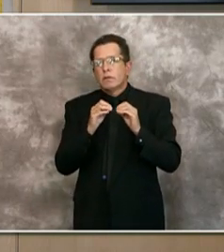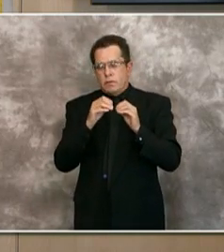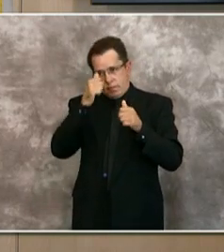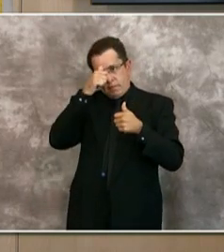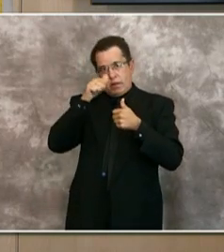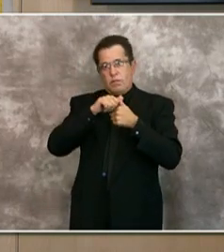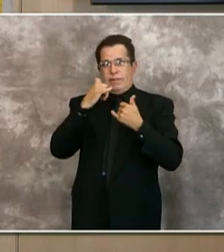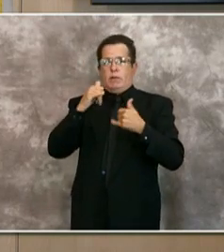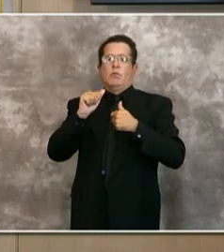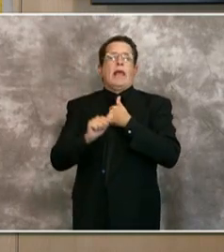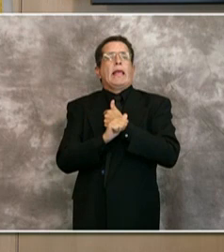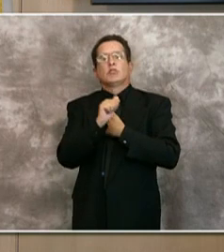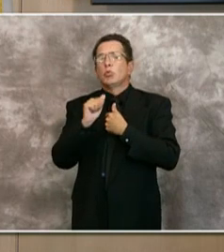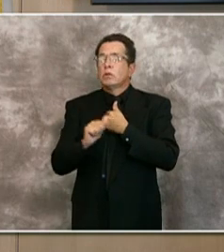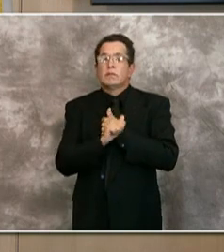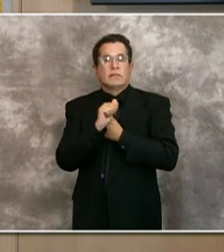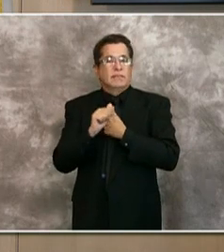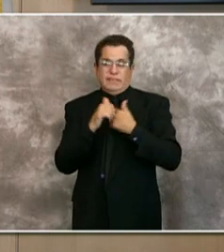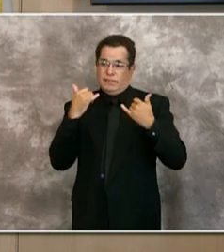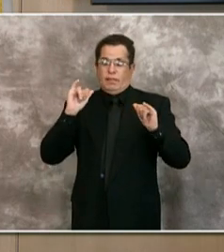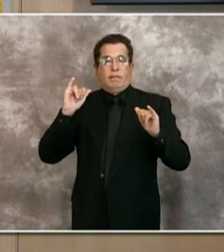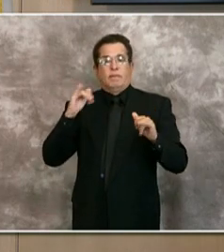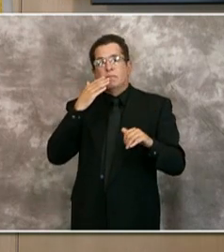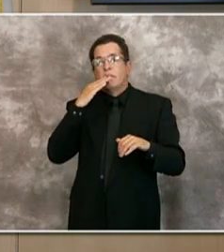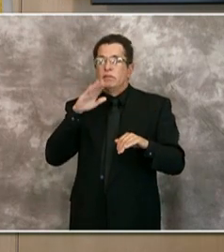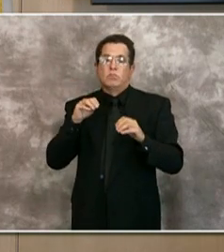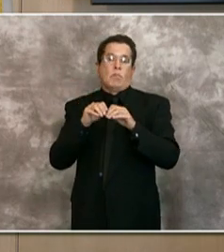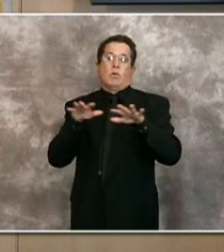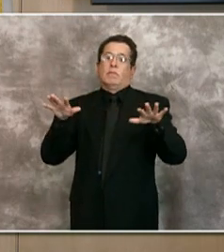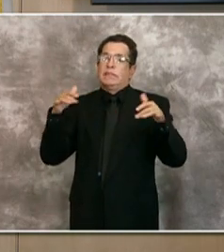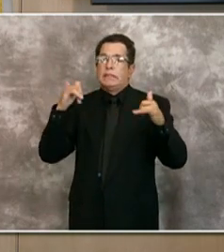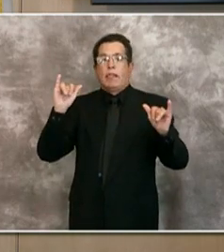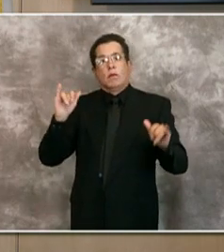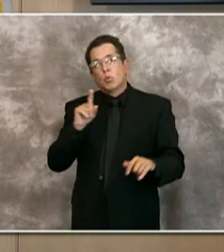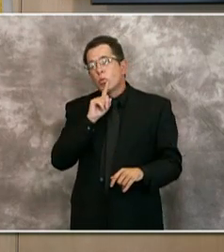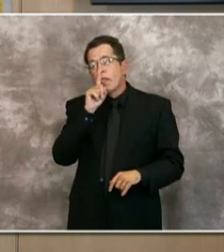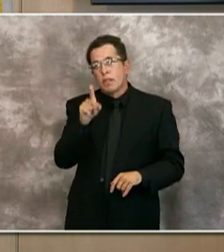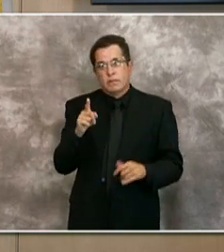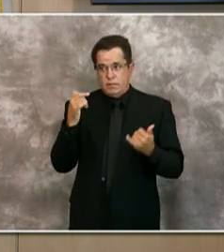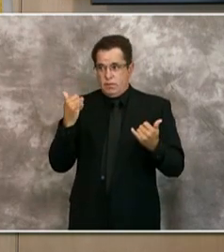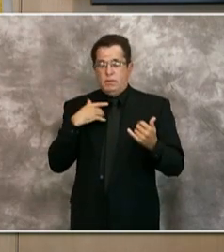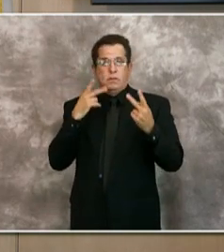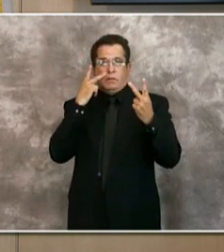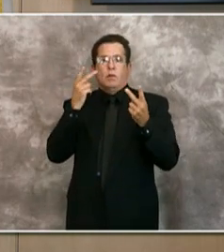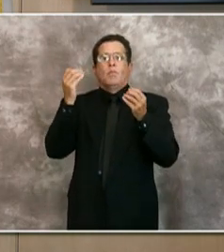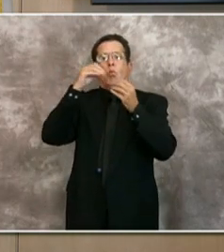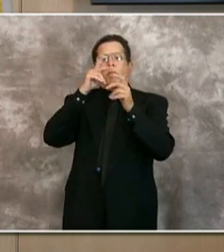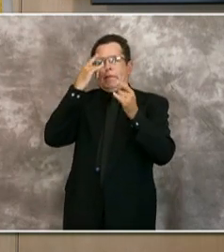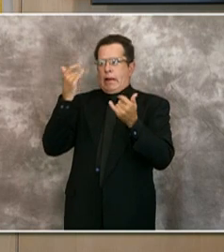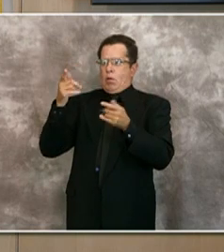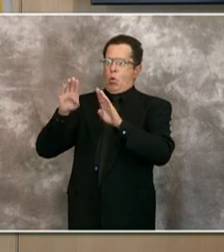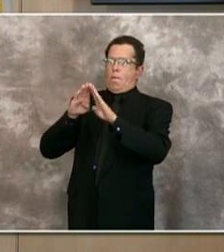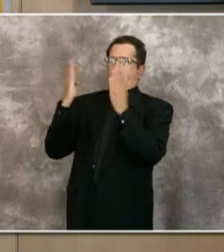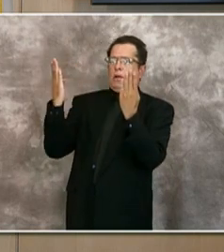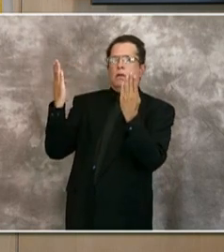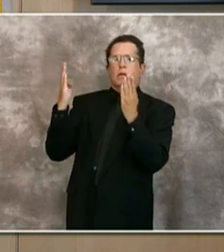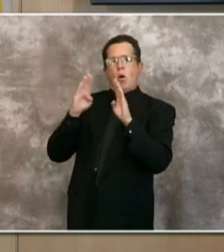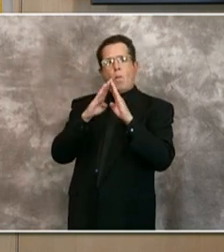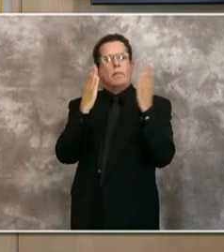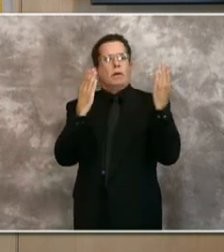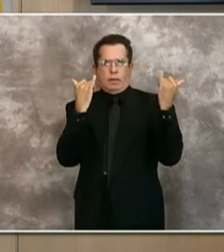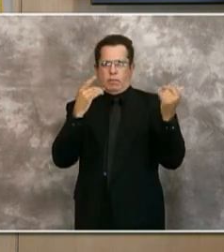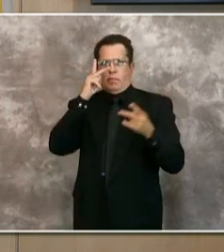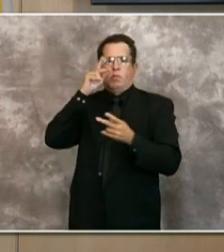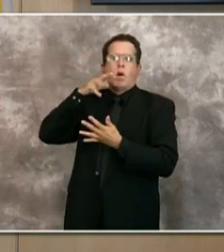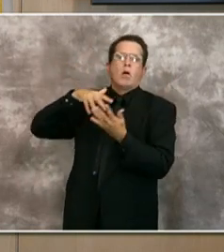danger from coronavirus remains real. And in some ways, as we have more folks going into more places, particularly indoor